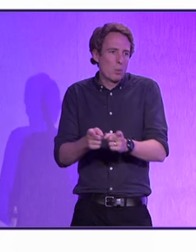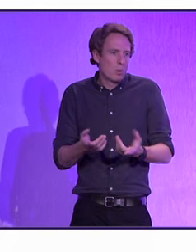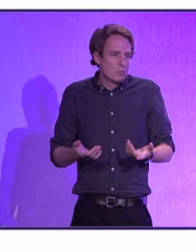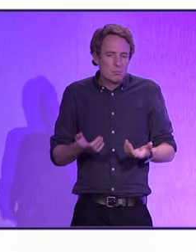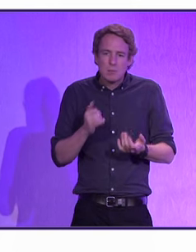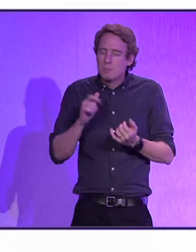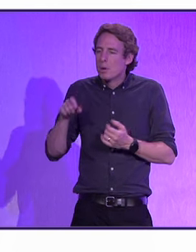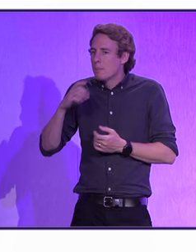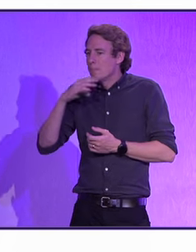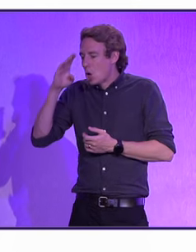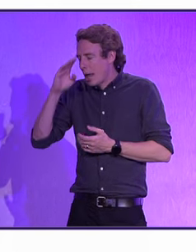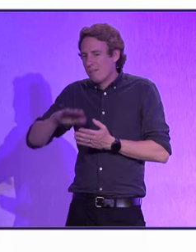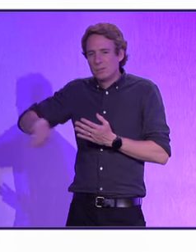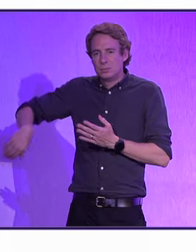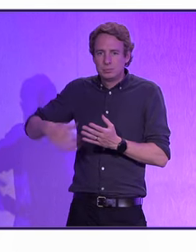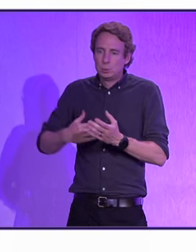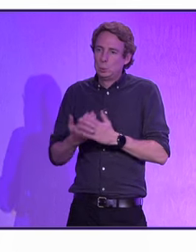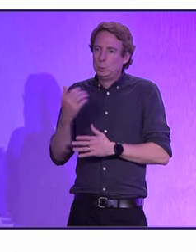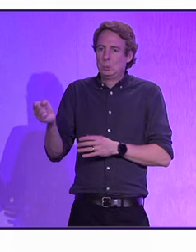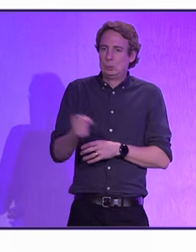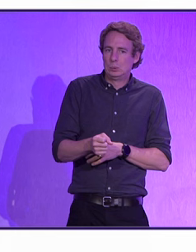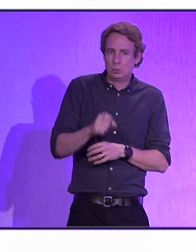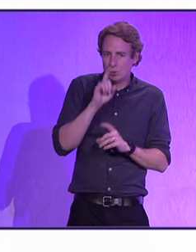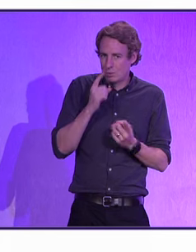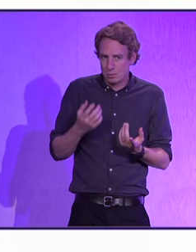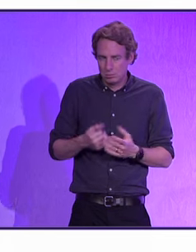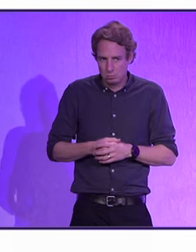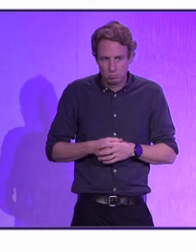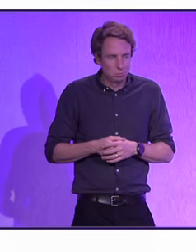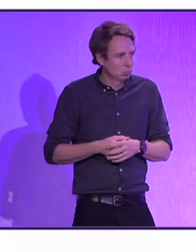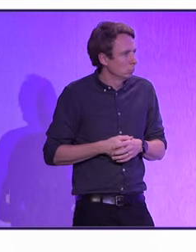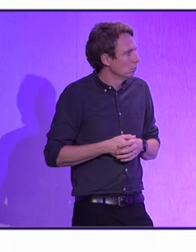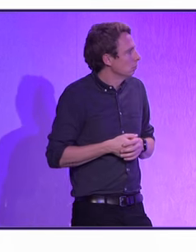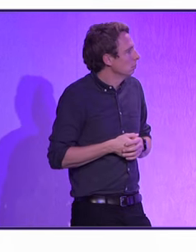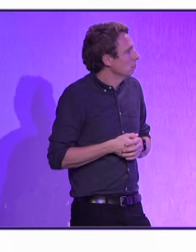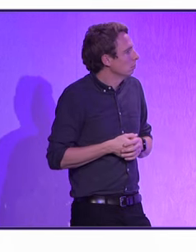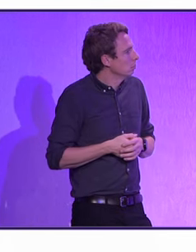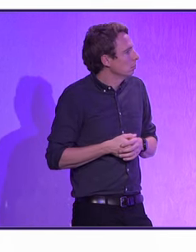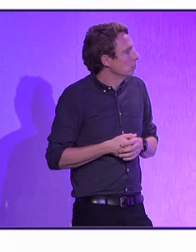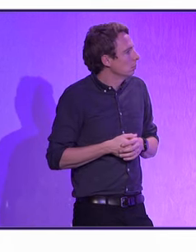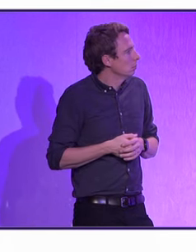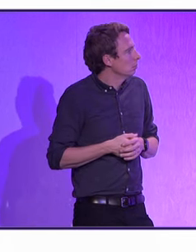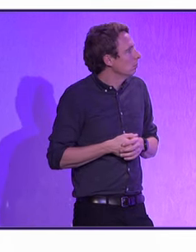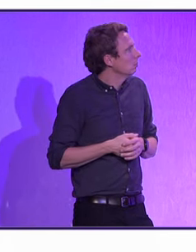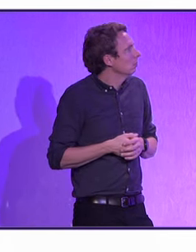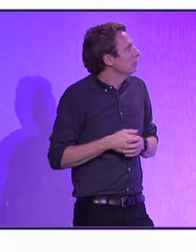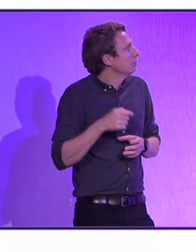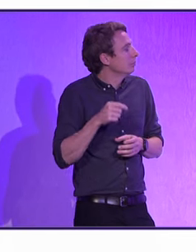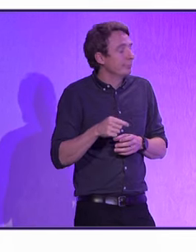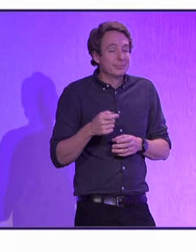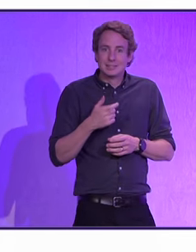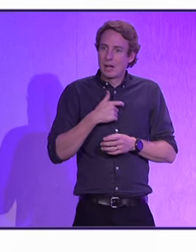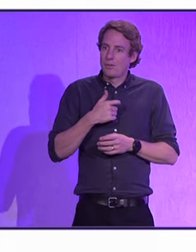situation where someone burns out and you can get someone else. So this is all, yeah, terrifying. That's what I'm now at the